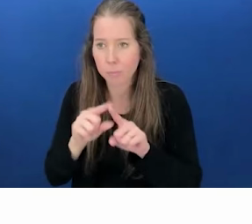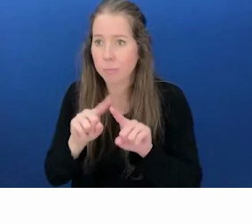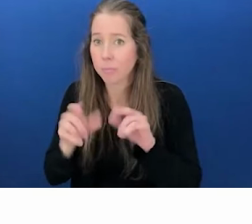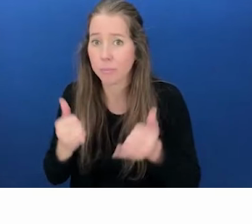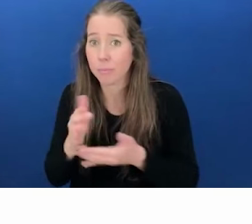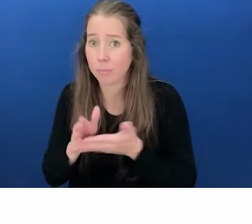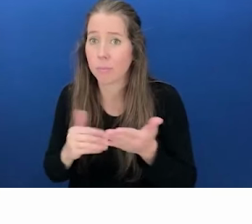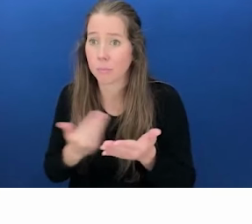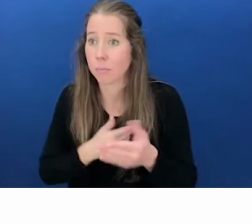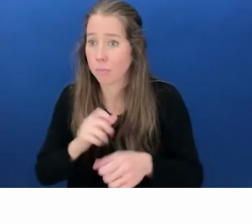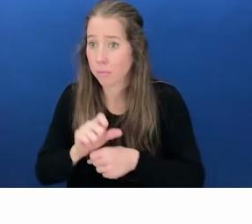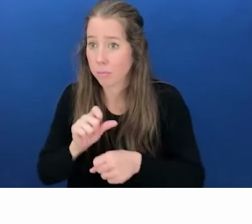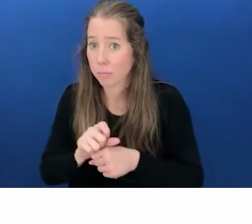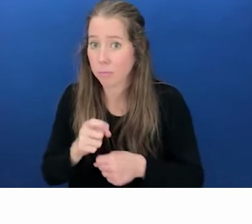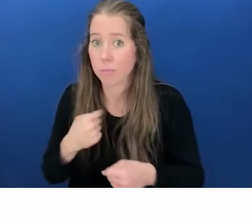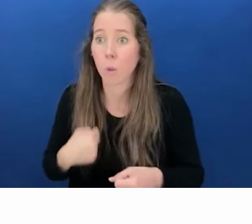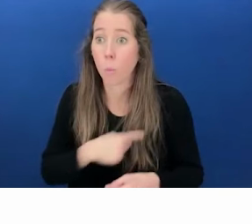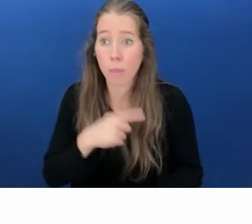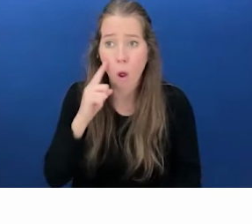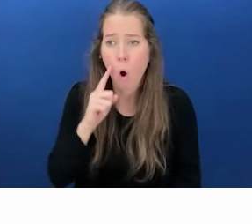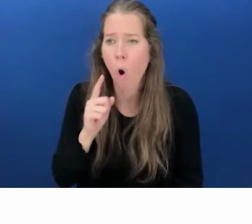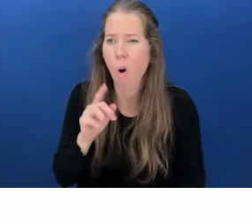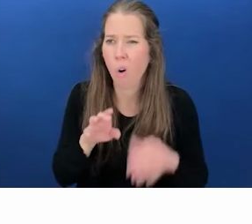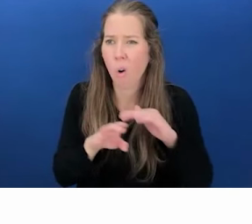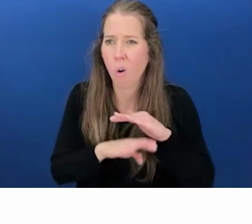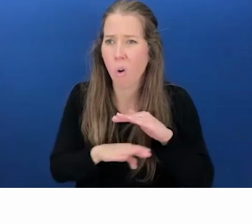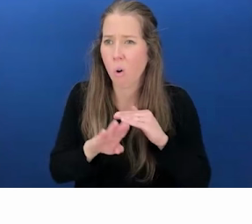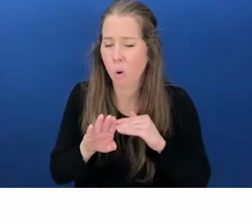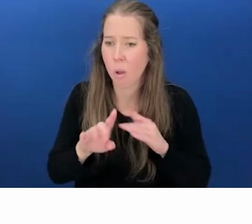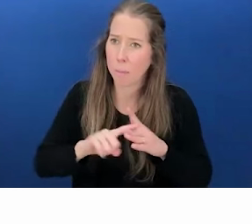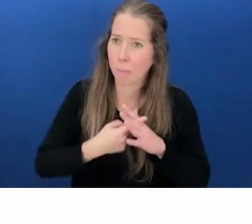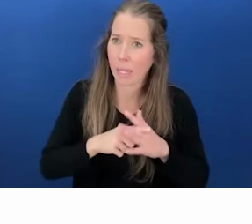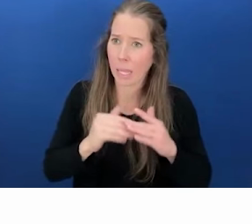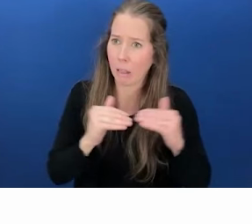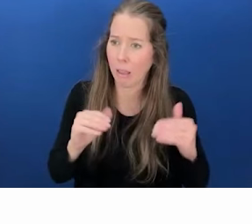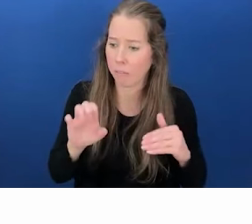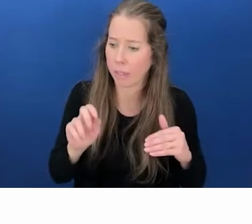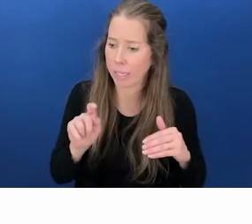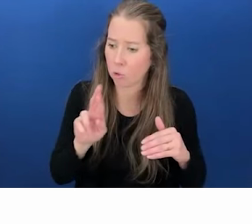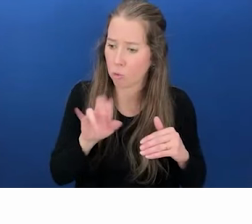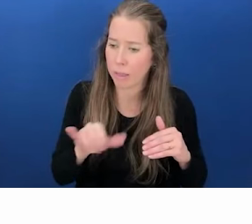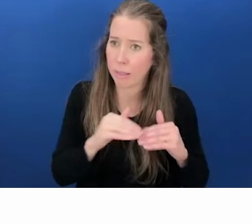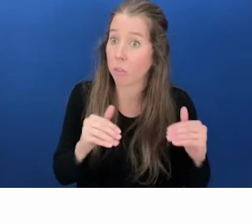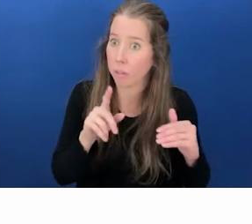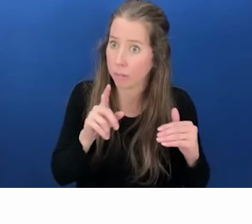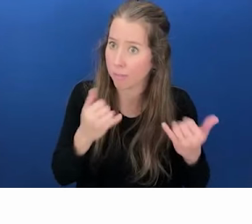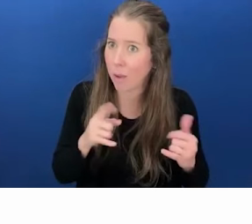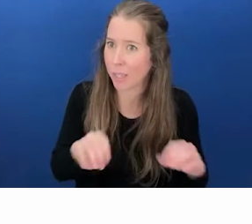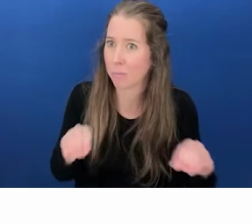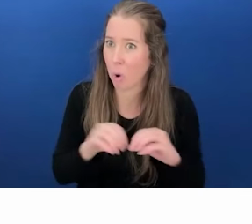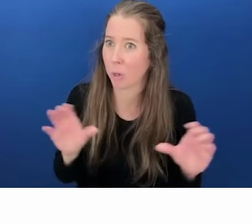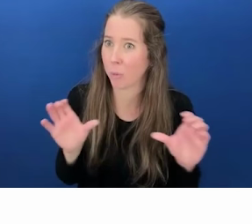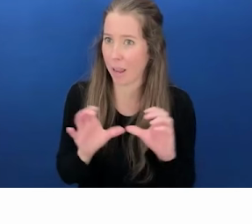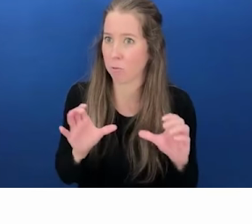jobs that we're thinking were some entry level, you actually now need more credentials just to be in there. Yeah. And while we are here,